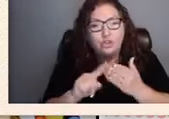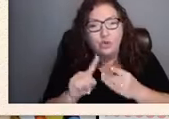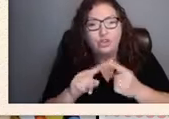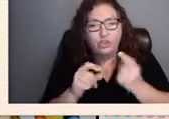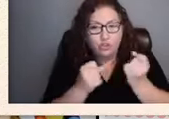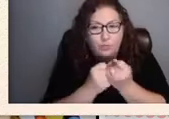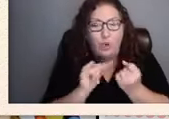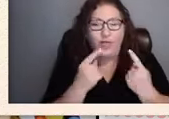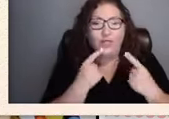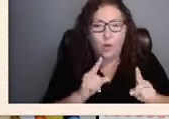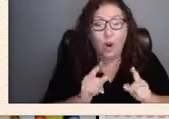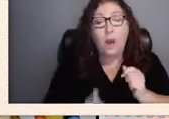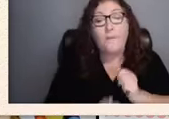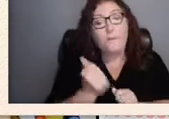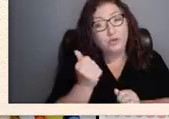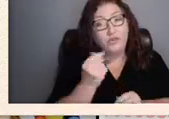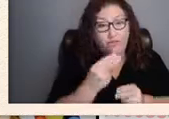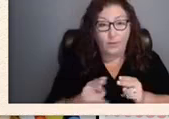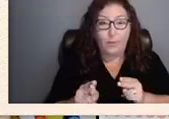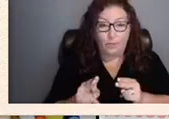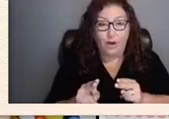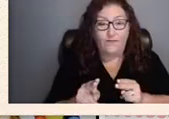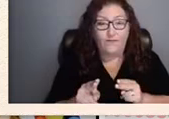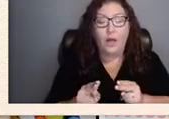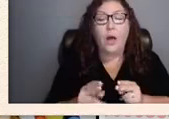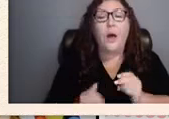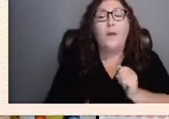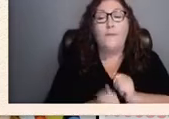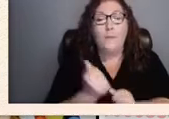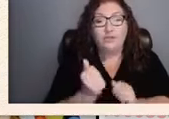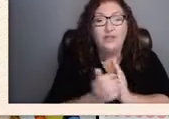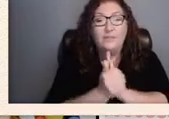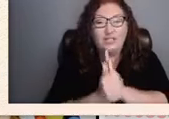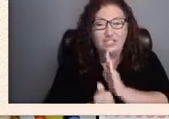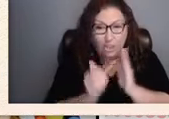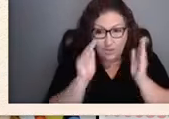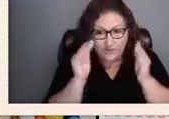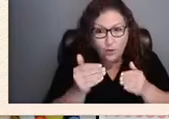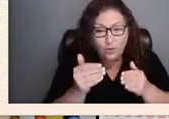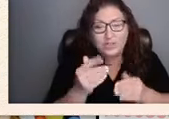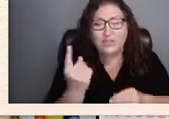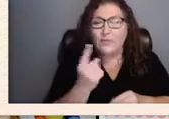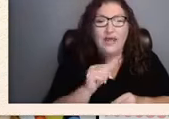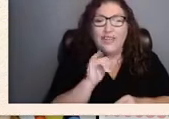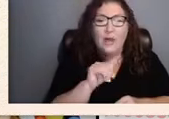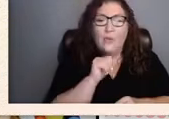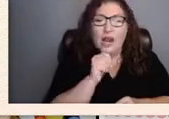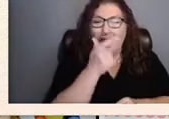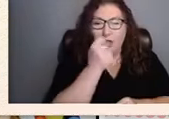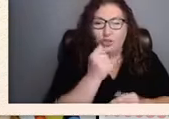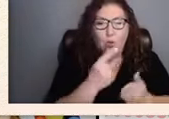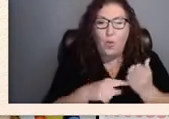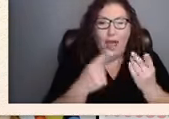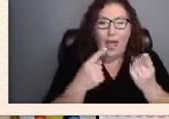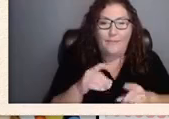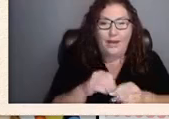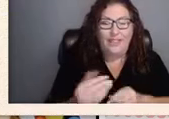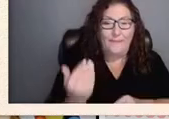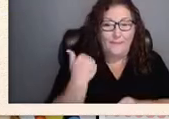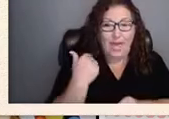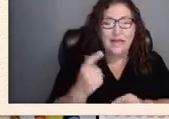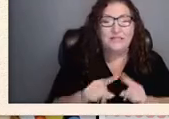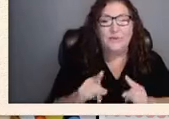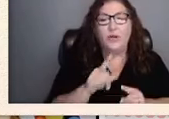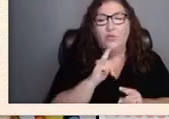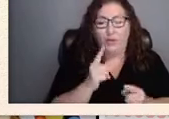them are brief. Most of them are skills focused. So it's not that we're not interested in what happened in the past, but it's very present